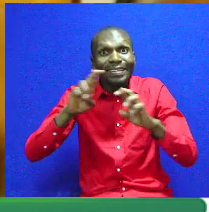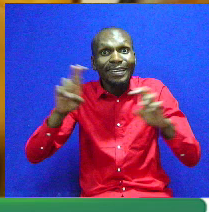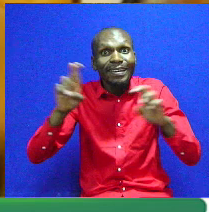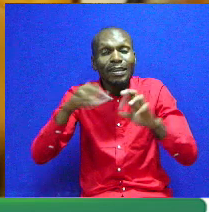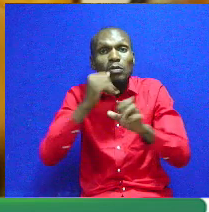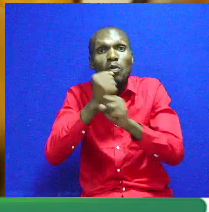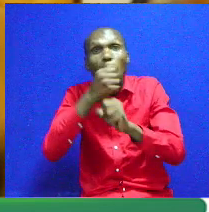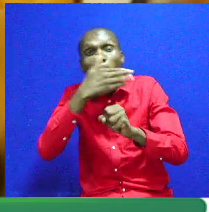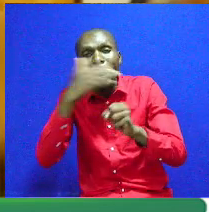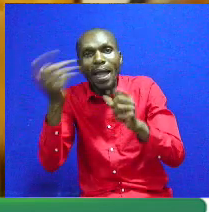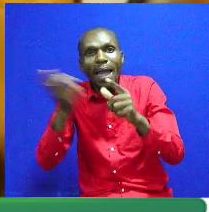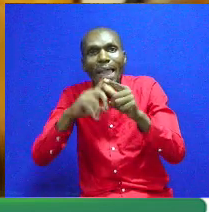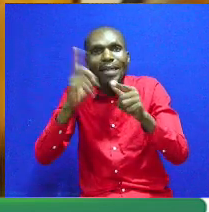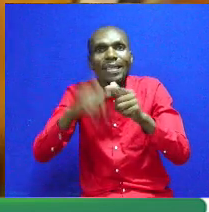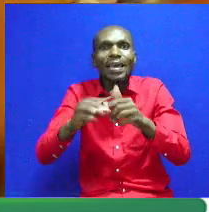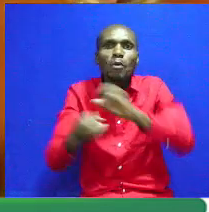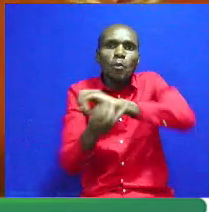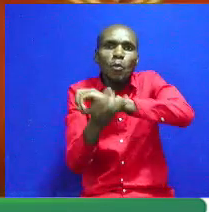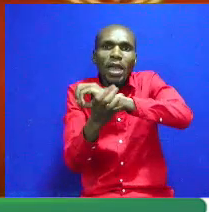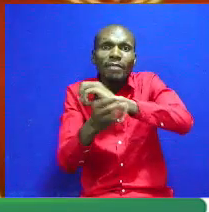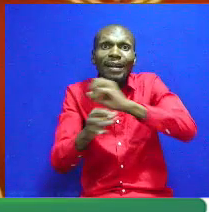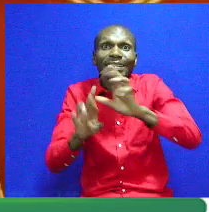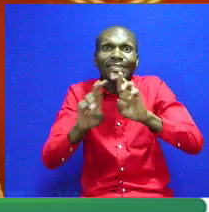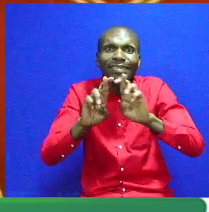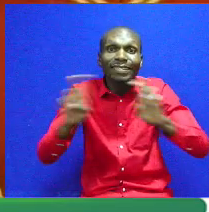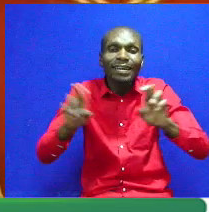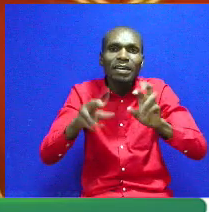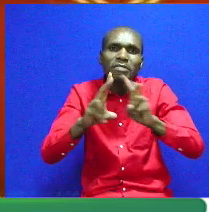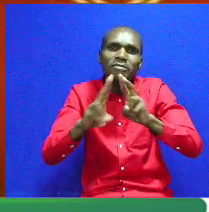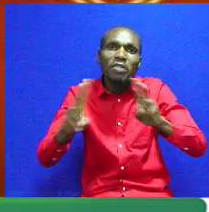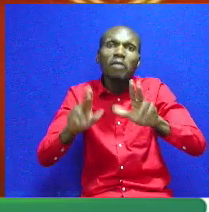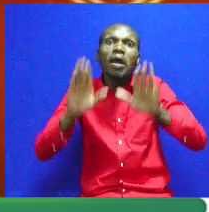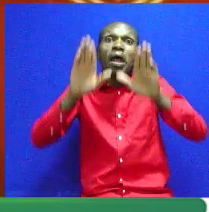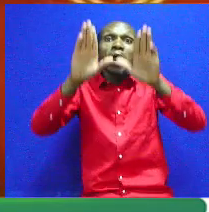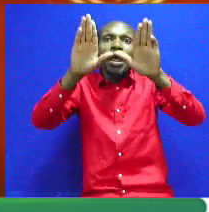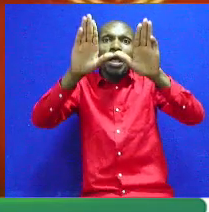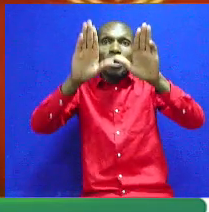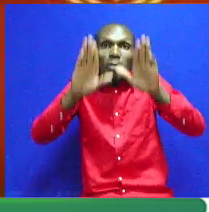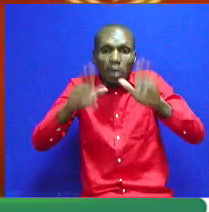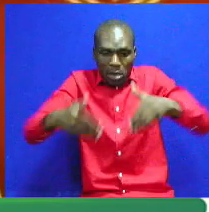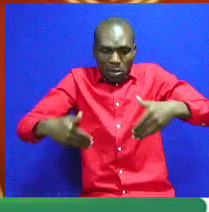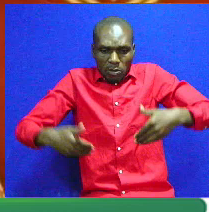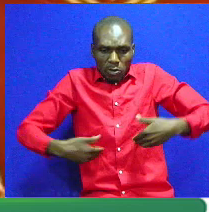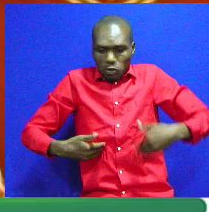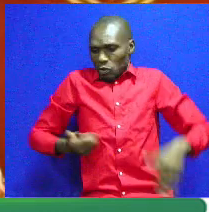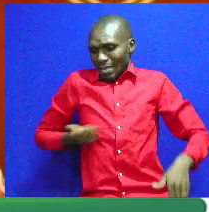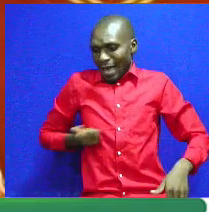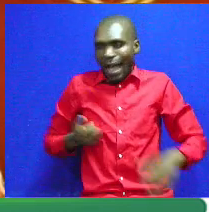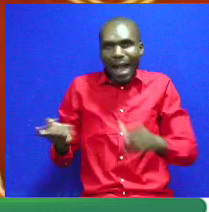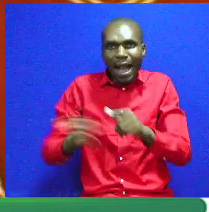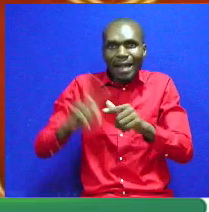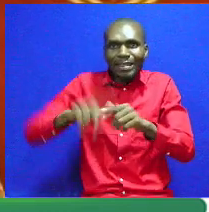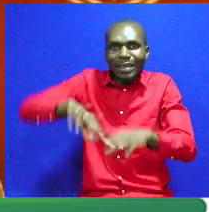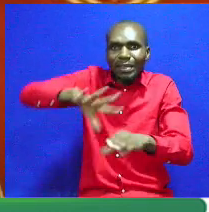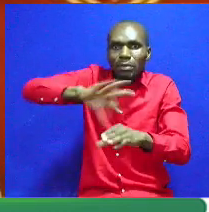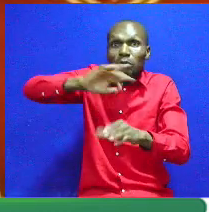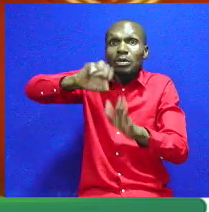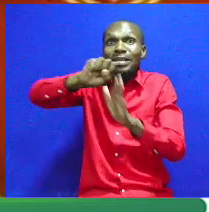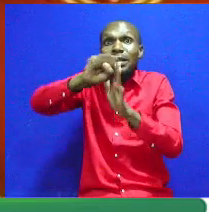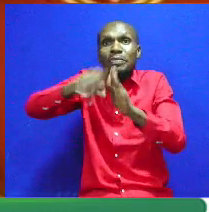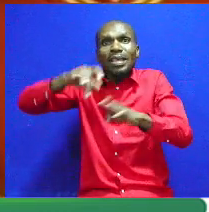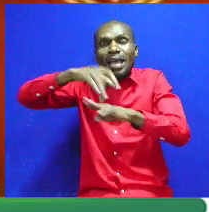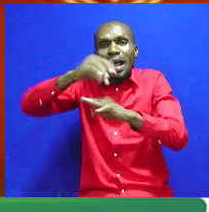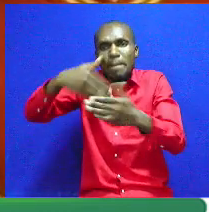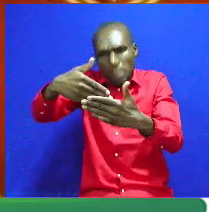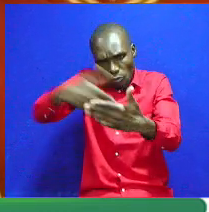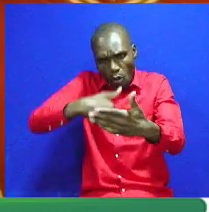success. We have to tell them to prepare. It's important that the young girls choose their career early before